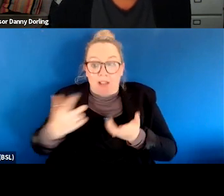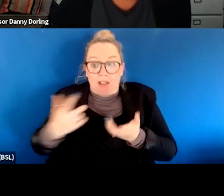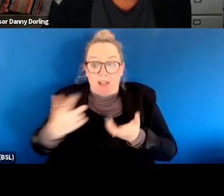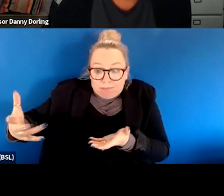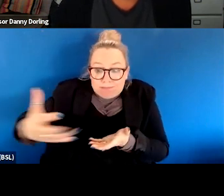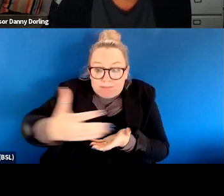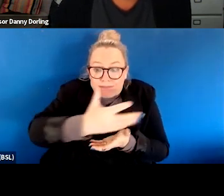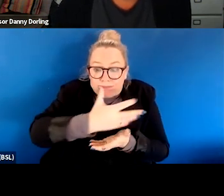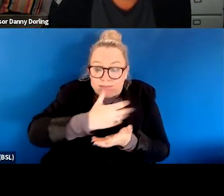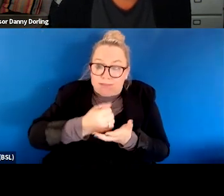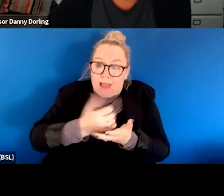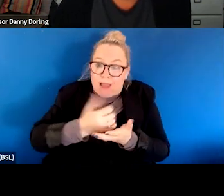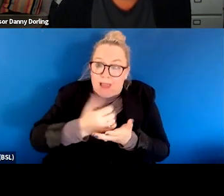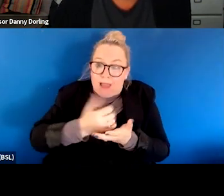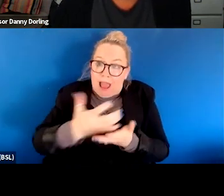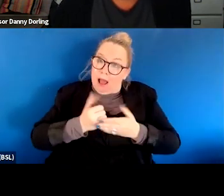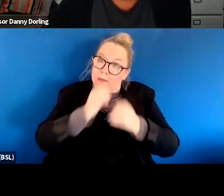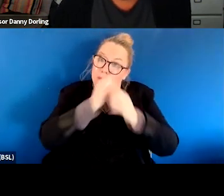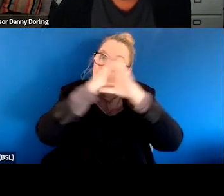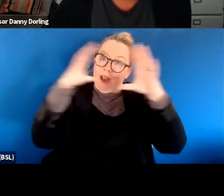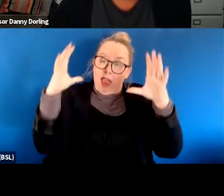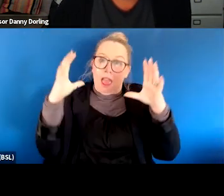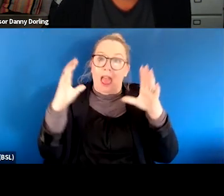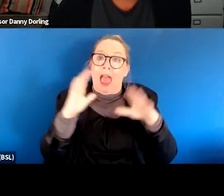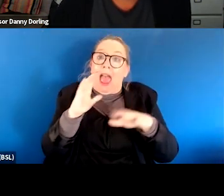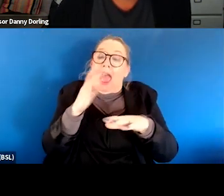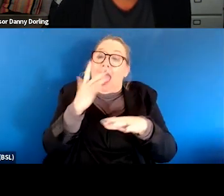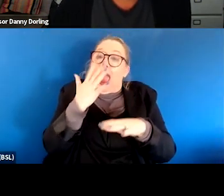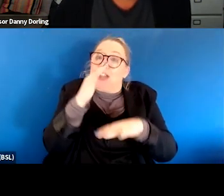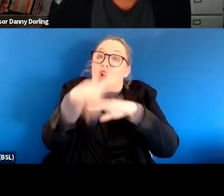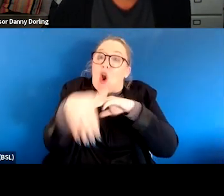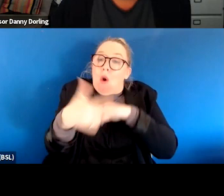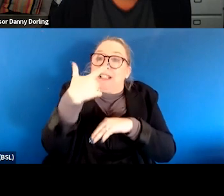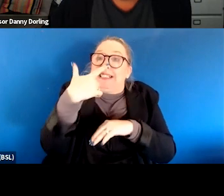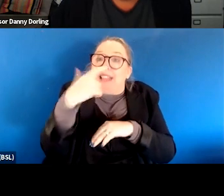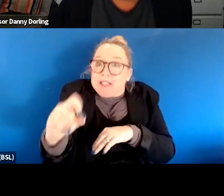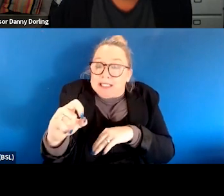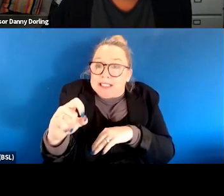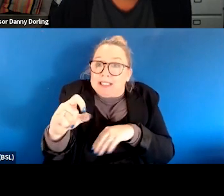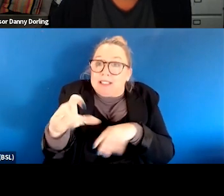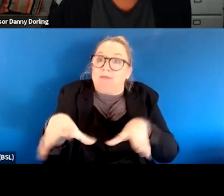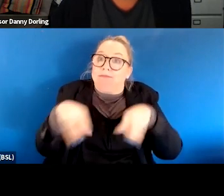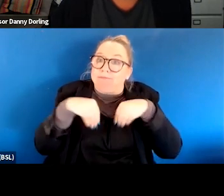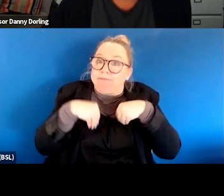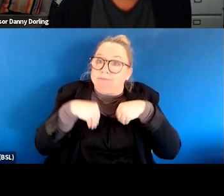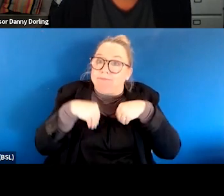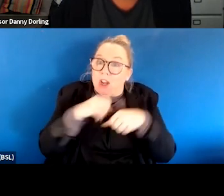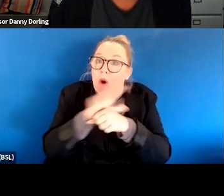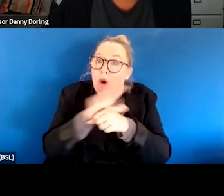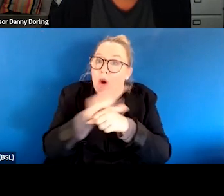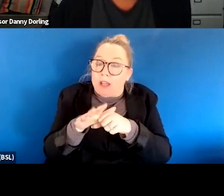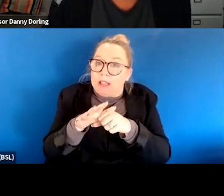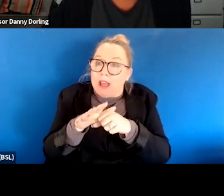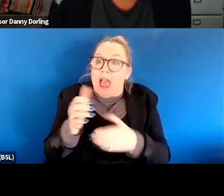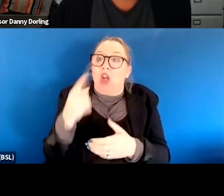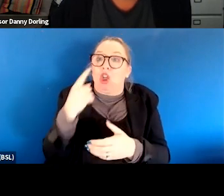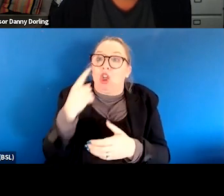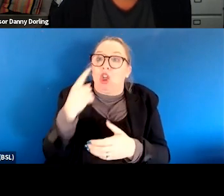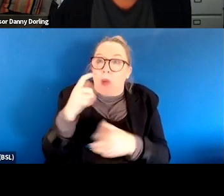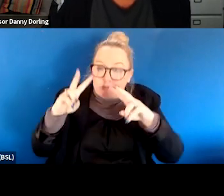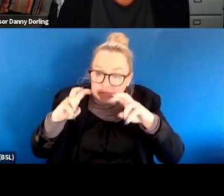data in the proportion of people aged over 70 who had the disease. You could predict very accurately the number of deaths you got 2 weeks